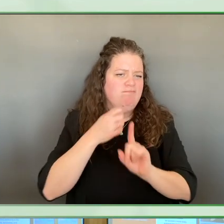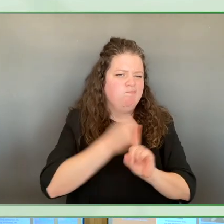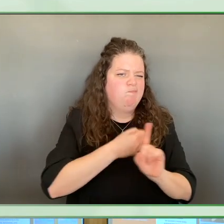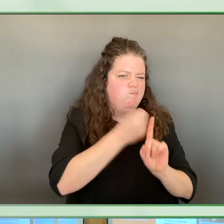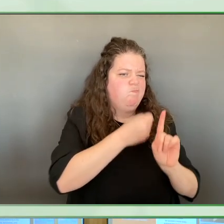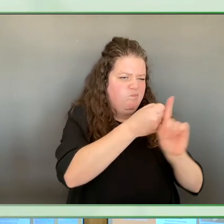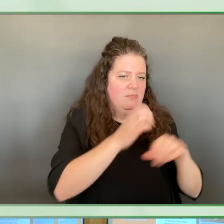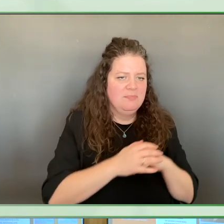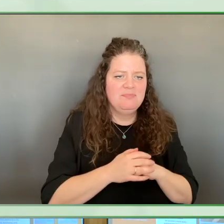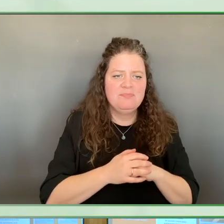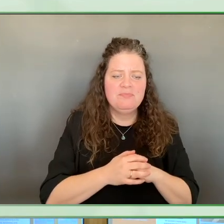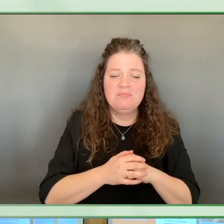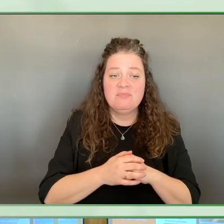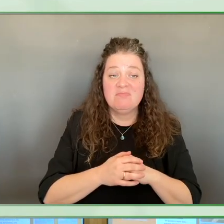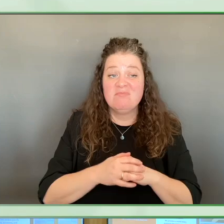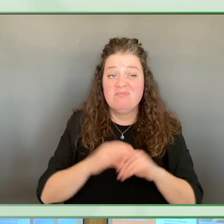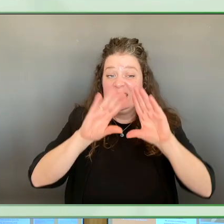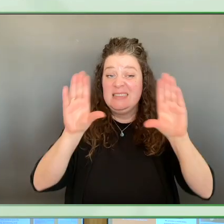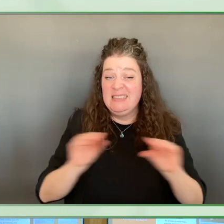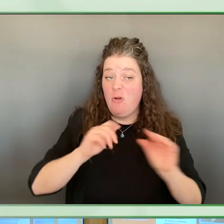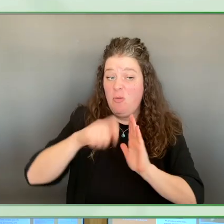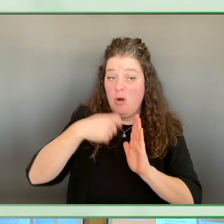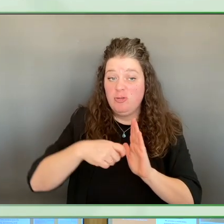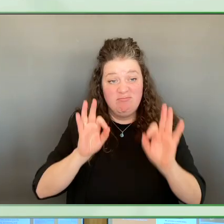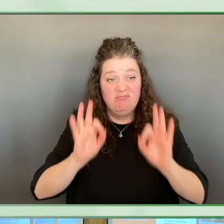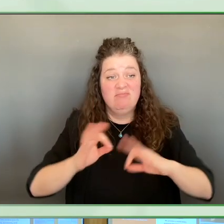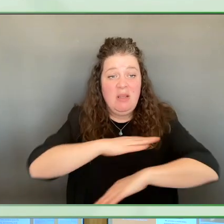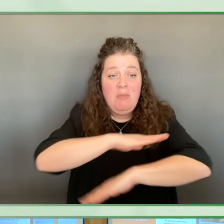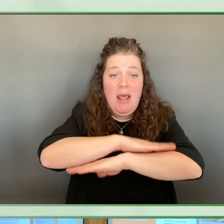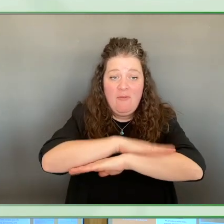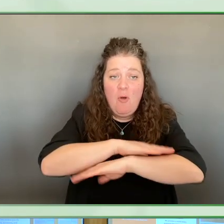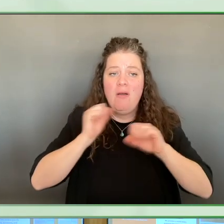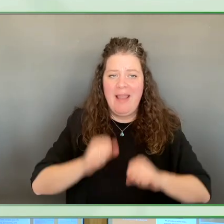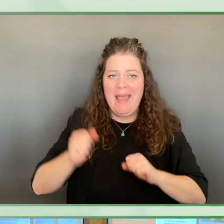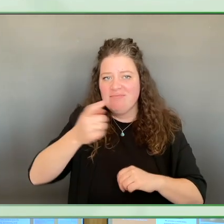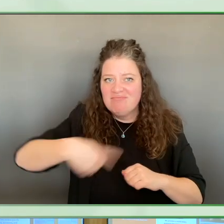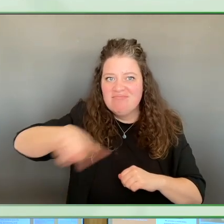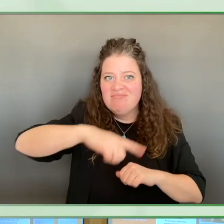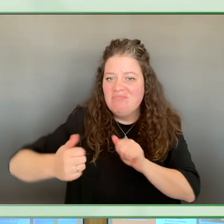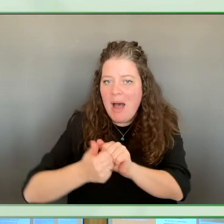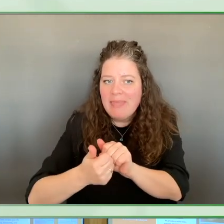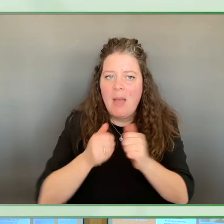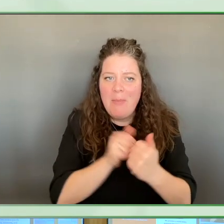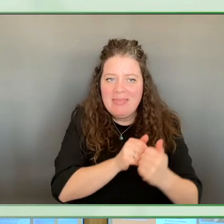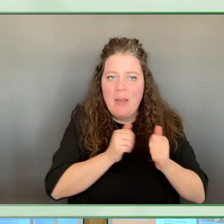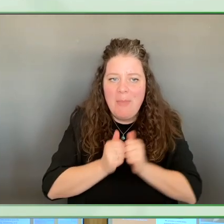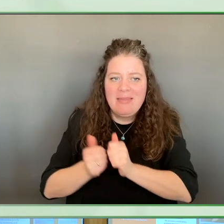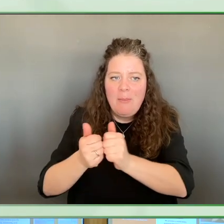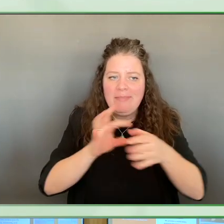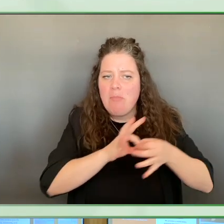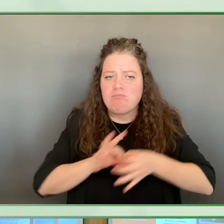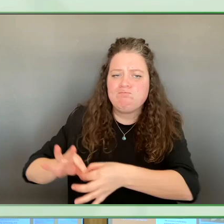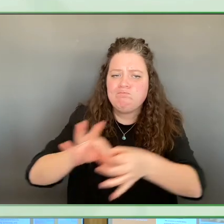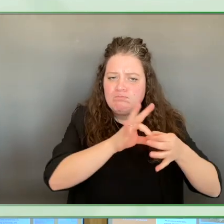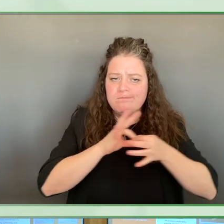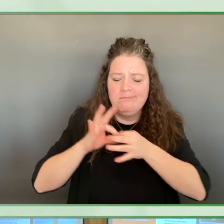at Zero Project, we can partner with many of you, if not all of you, to make this dream become a reality where everyone has access to a